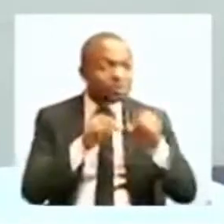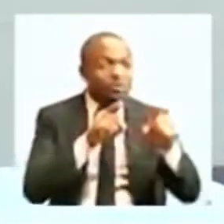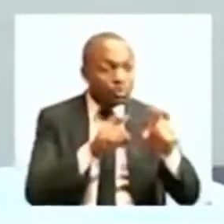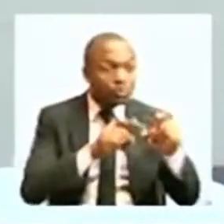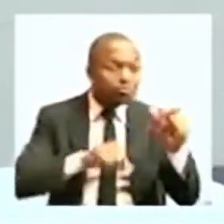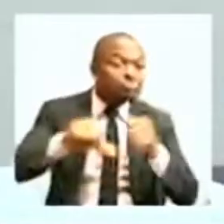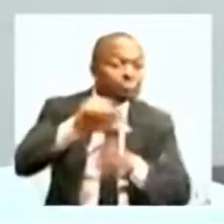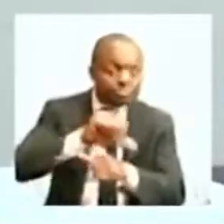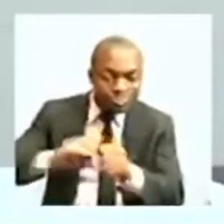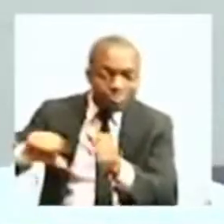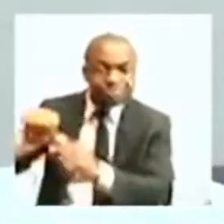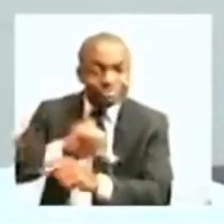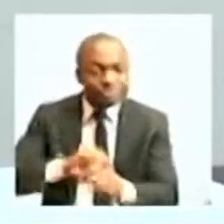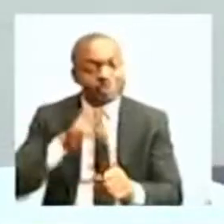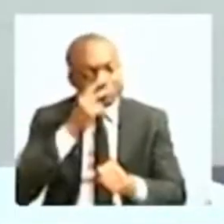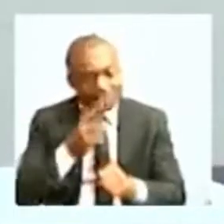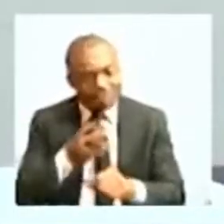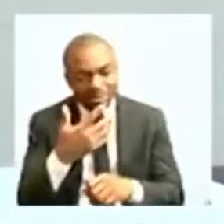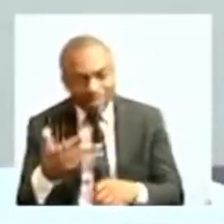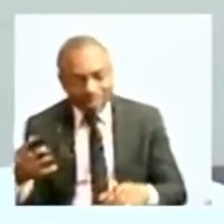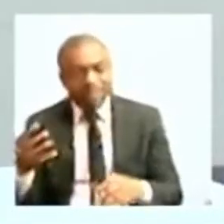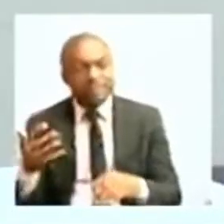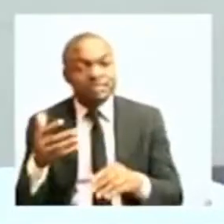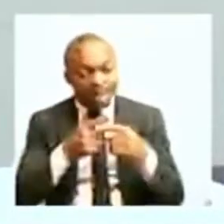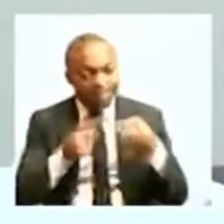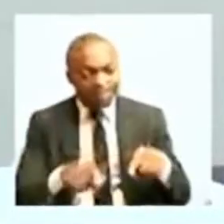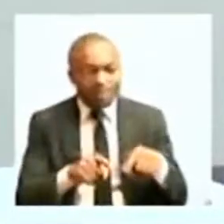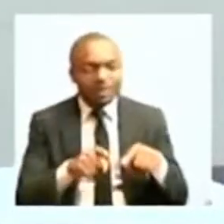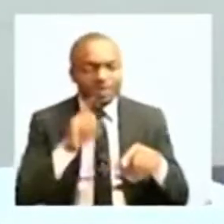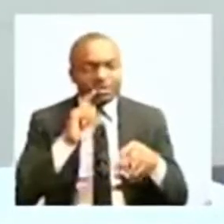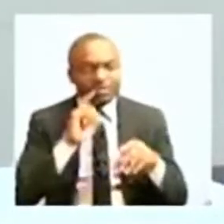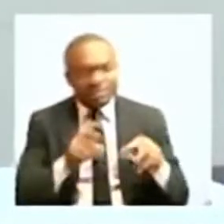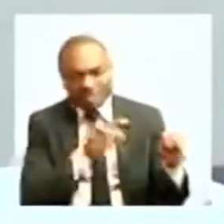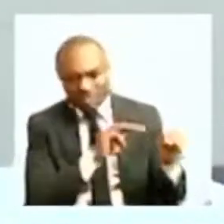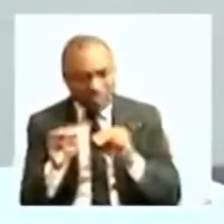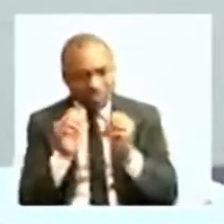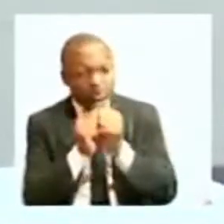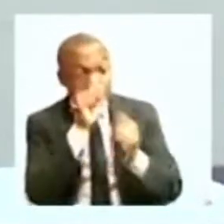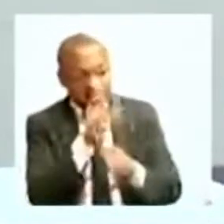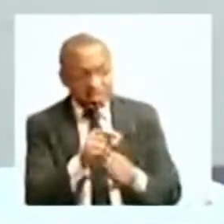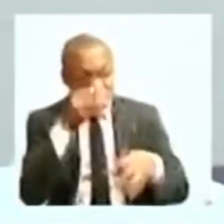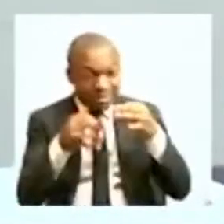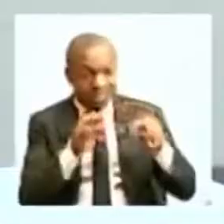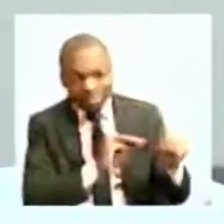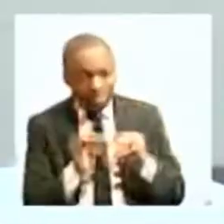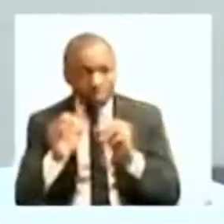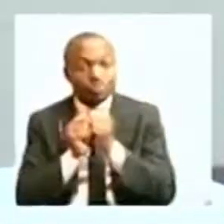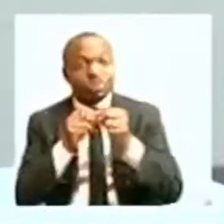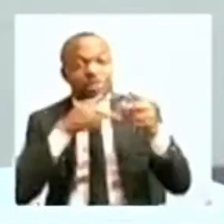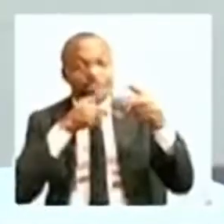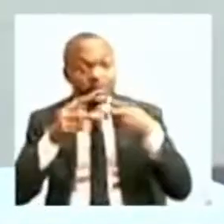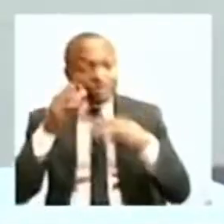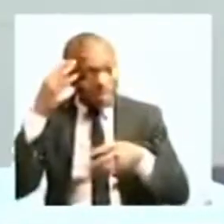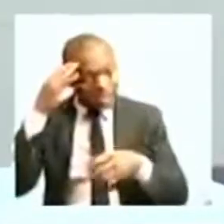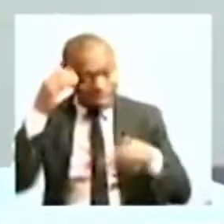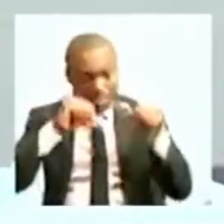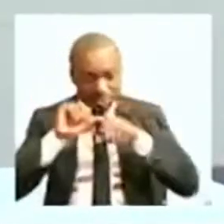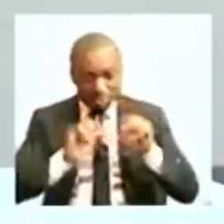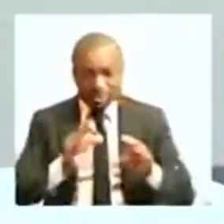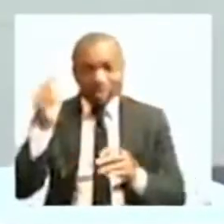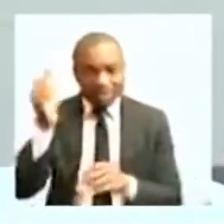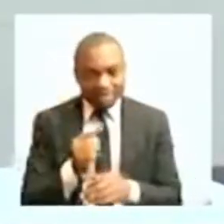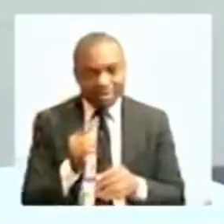should also move with you, with the vision. They are not moving with the vision. If they are moving with the vision, they know audits are coming in my